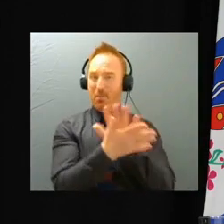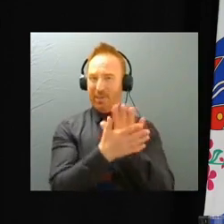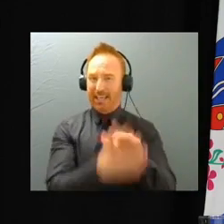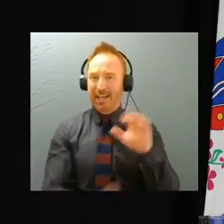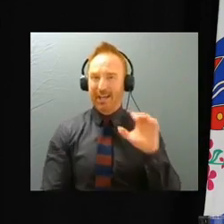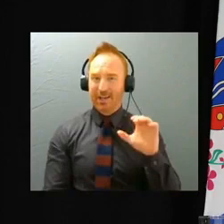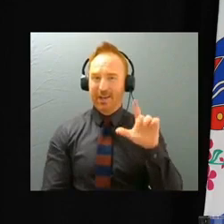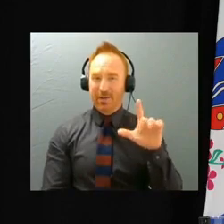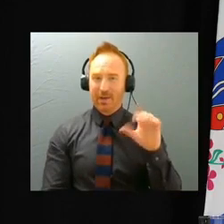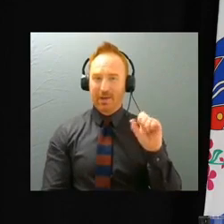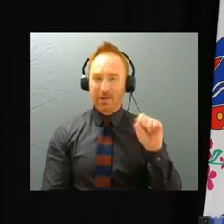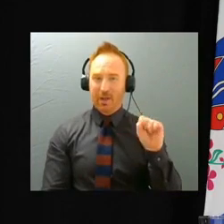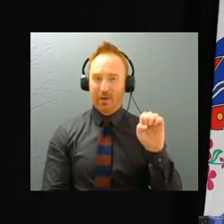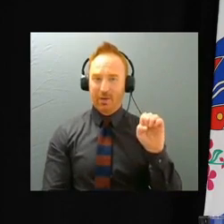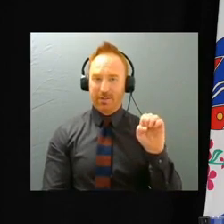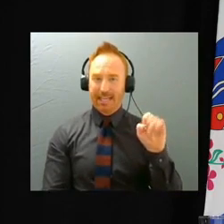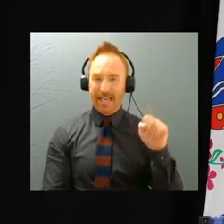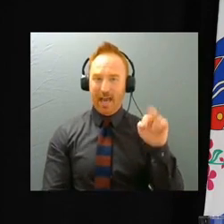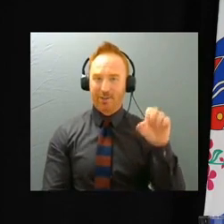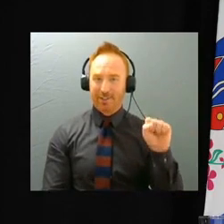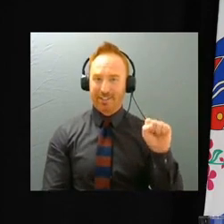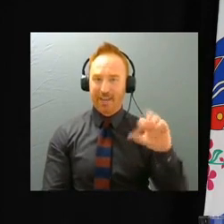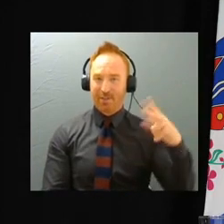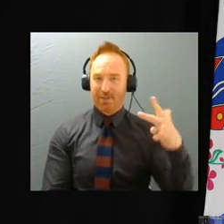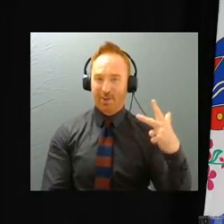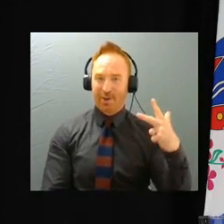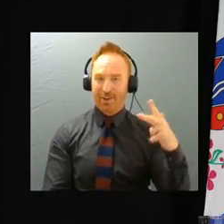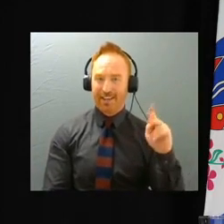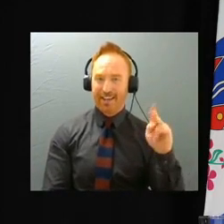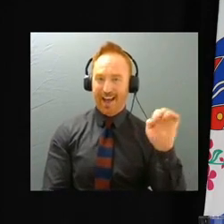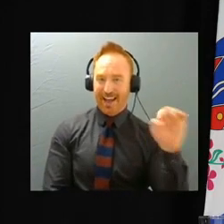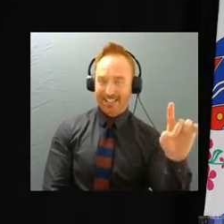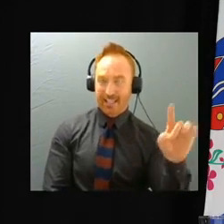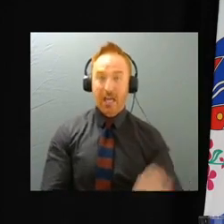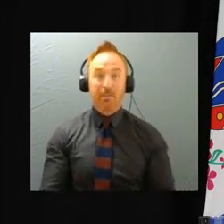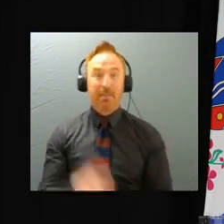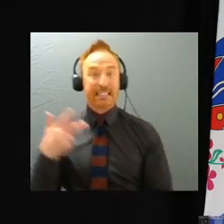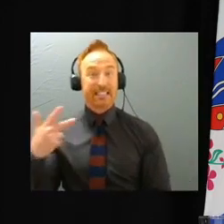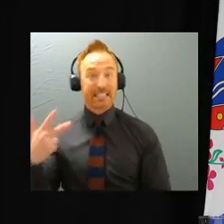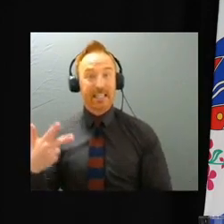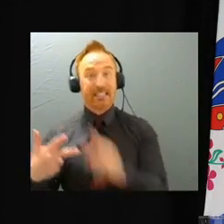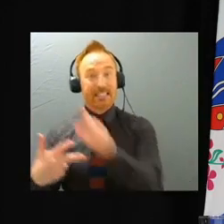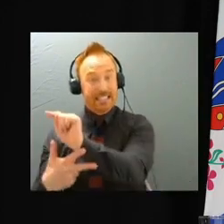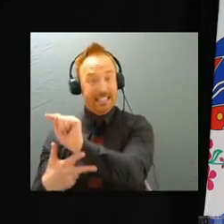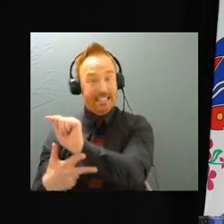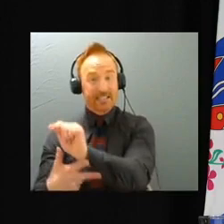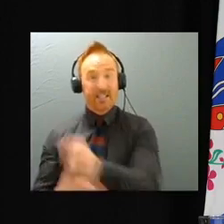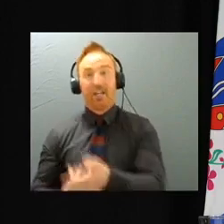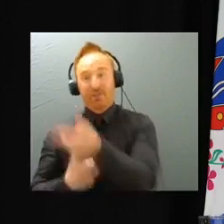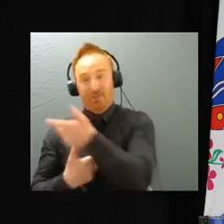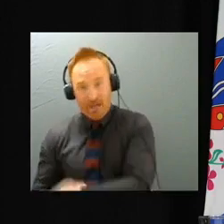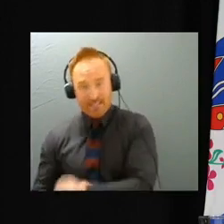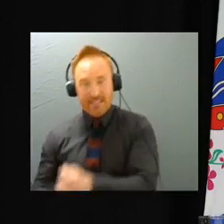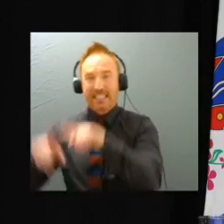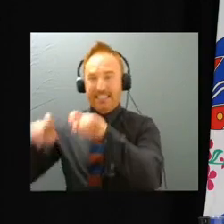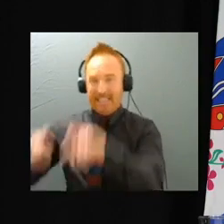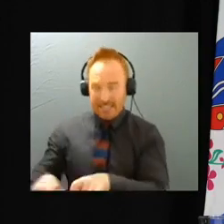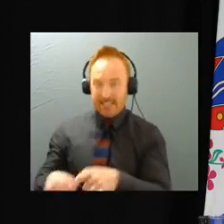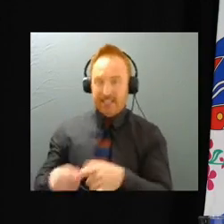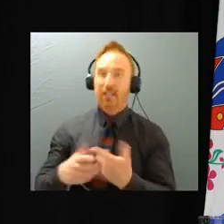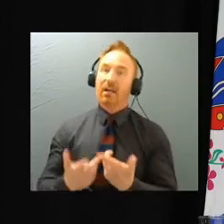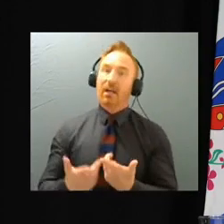3 T's: testing, tracing, and trust. Our part is ensuring that our testing capacity continues to